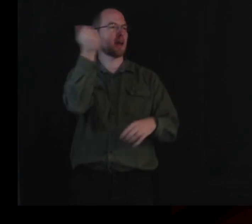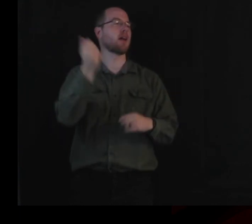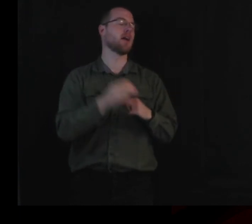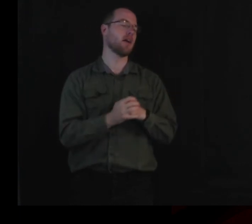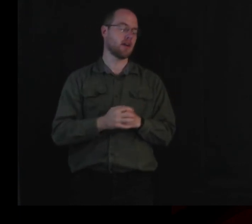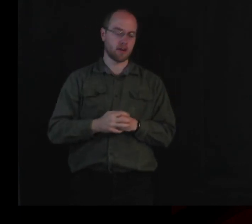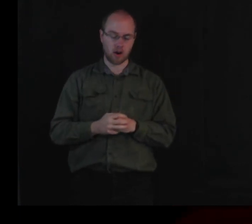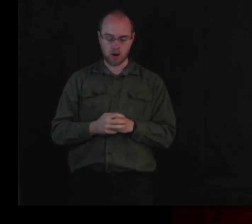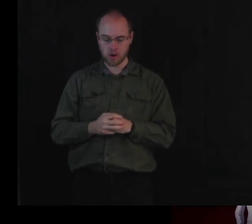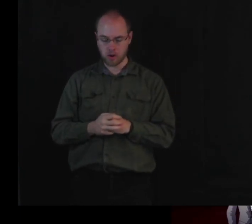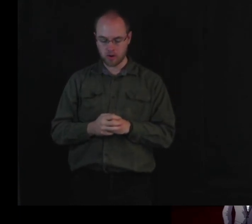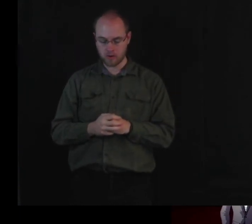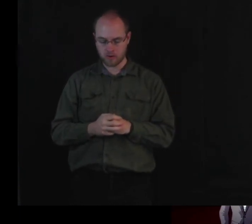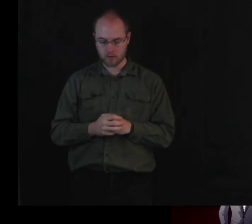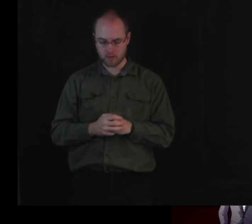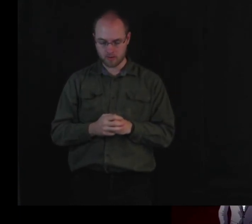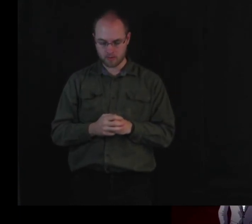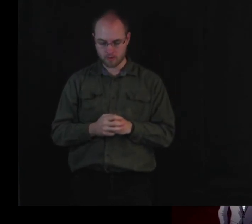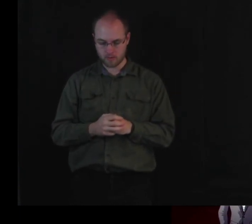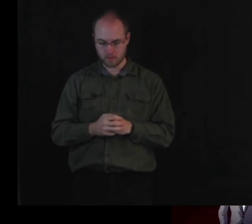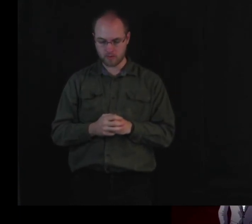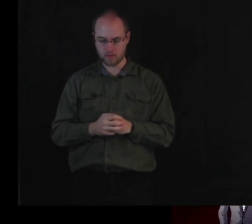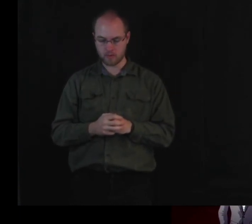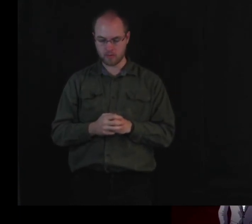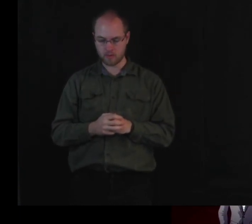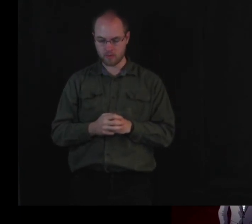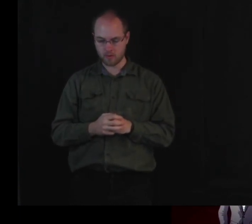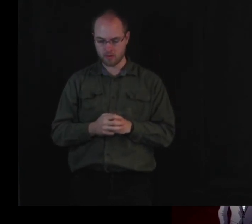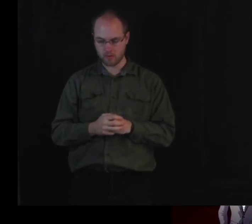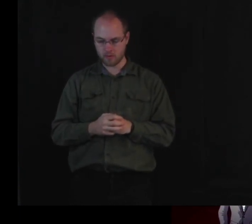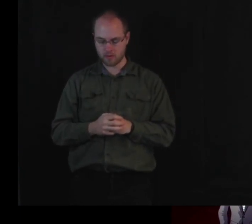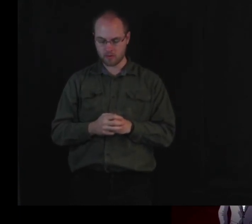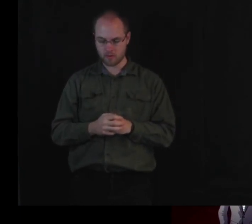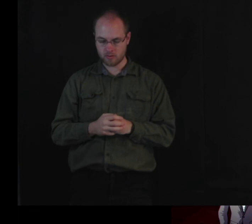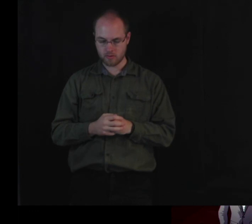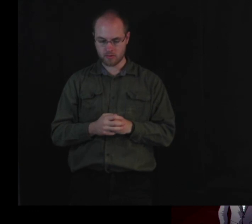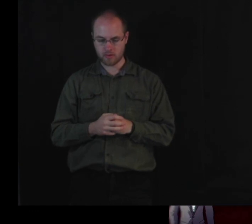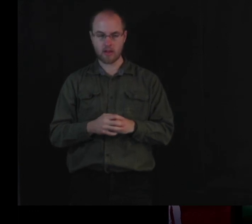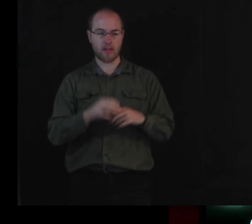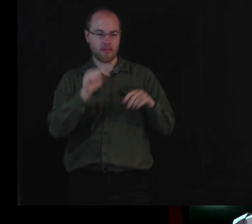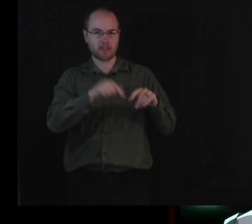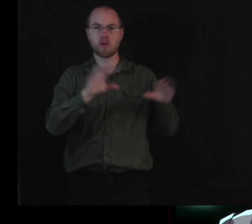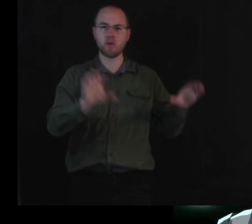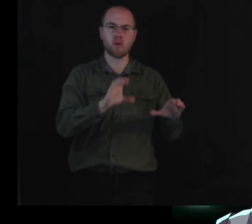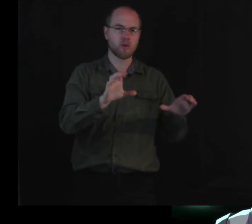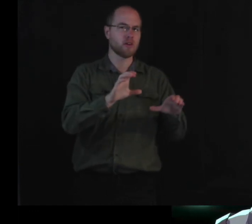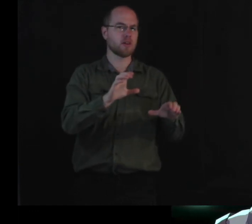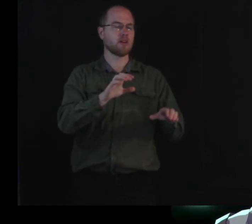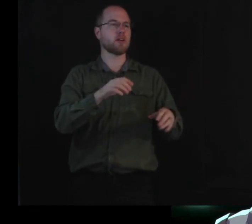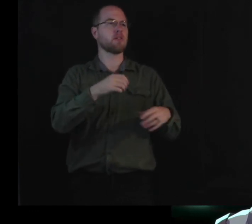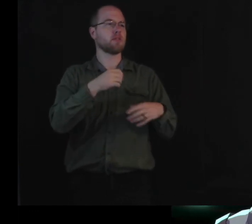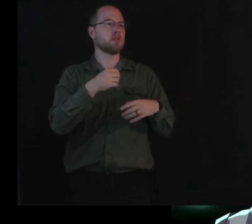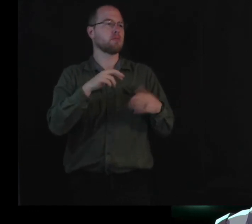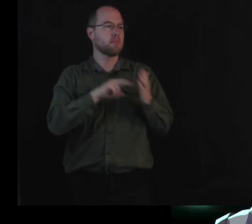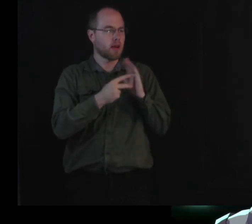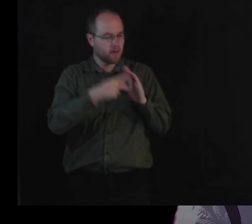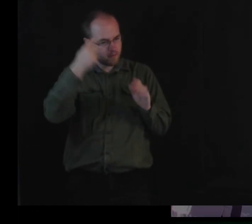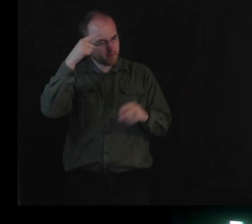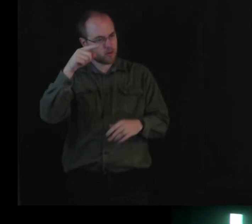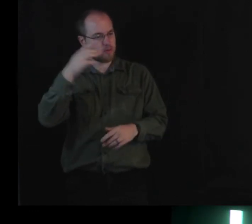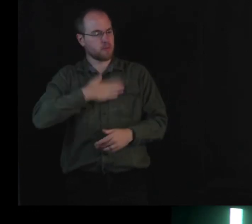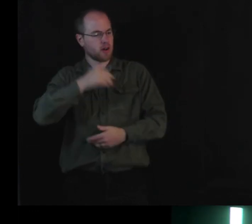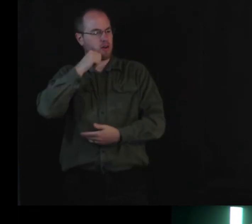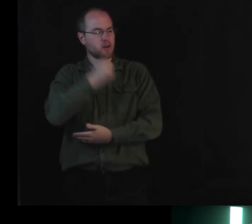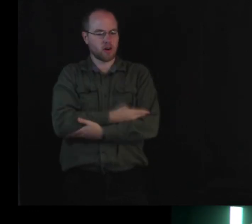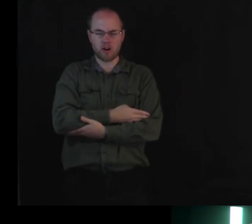The seed I'm doing this for was meant for her. I'm sorry for your loss.